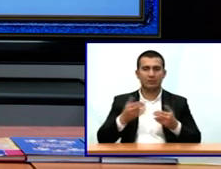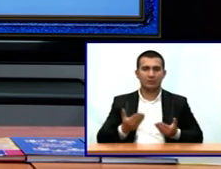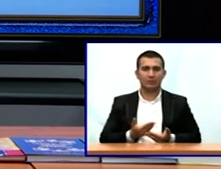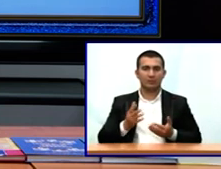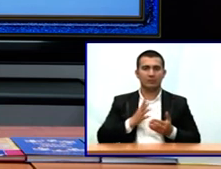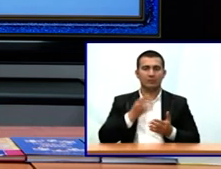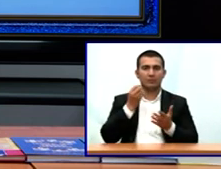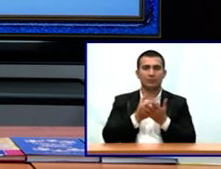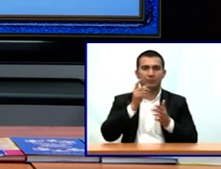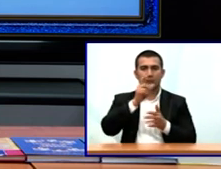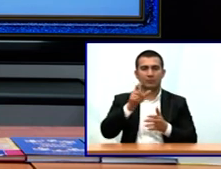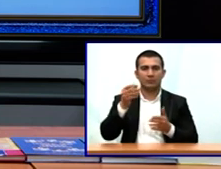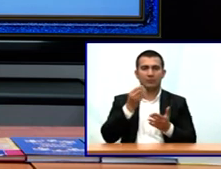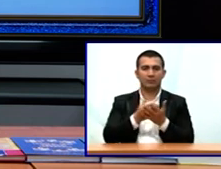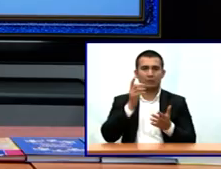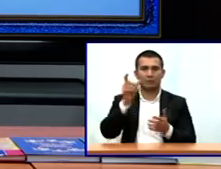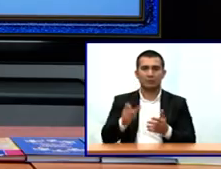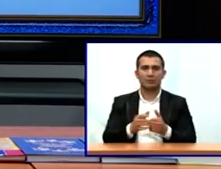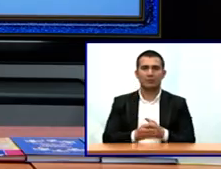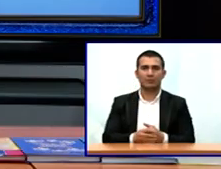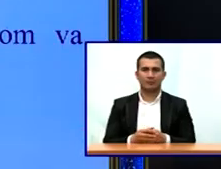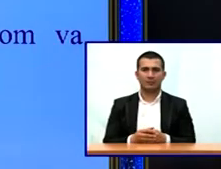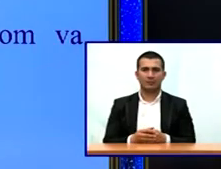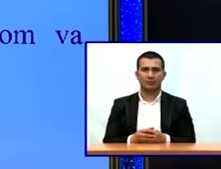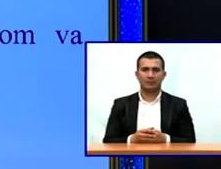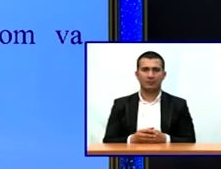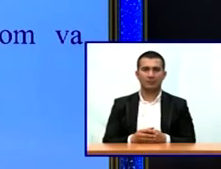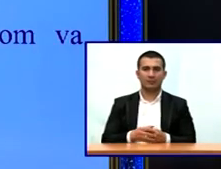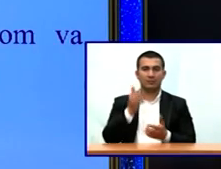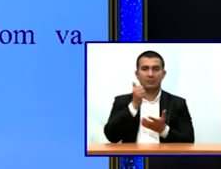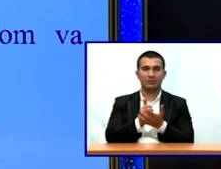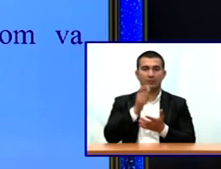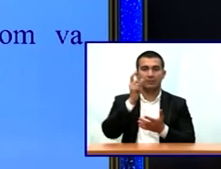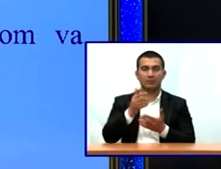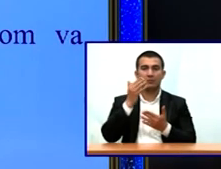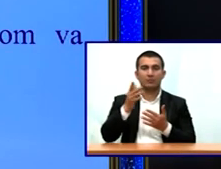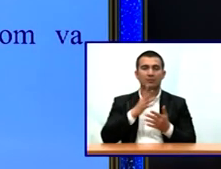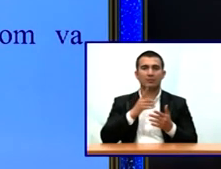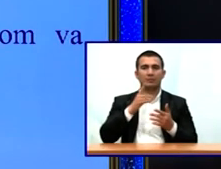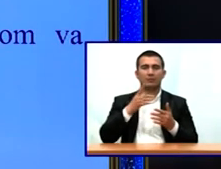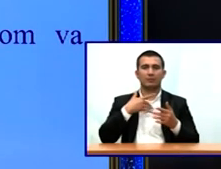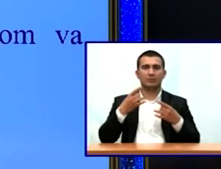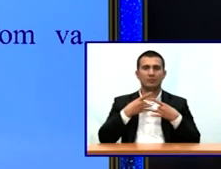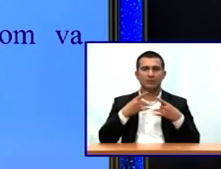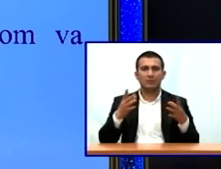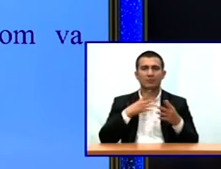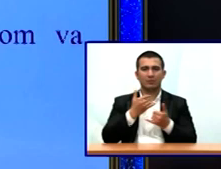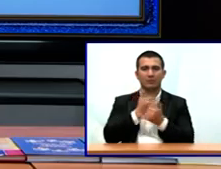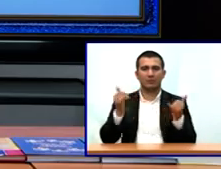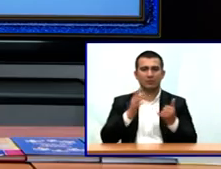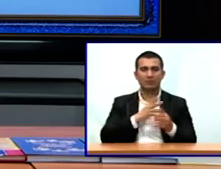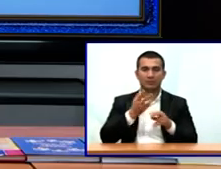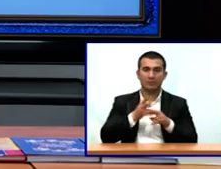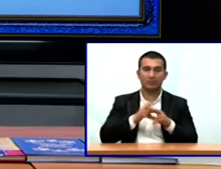usta Behzod. Uchinchi gapimiz. Podshohning ziyofatiga hamma odamlar hadiyalar olib